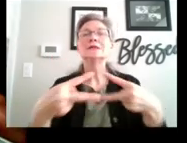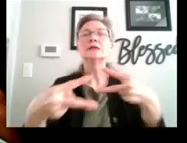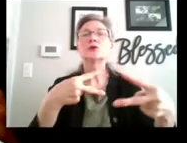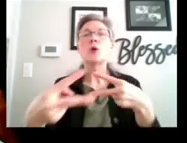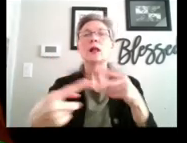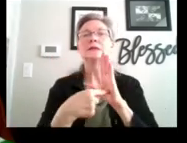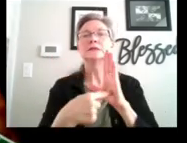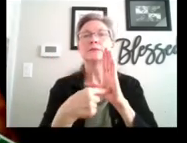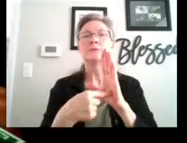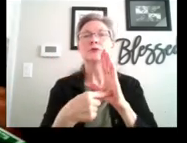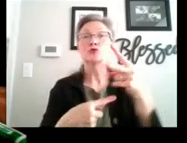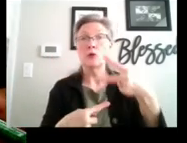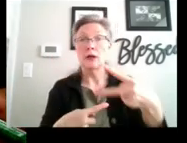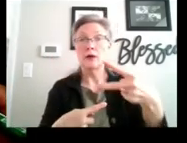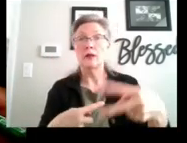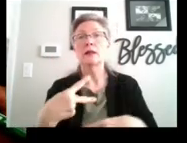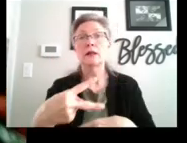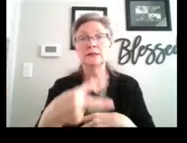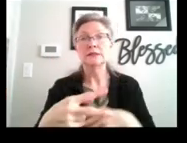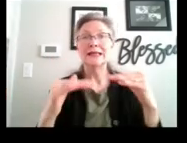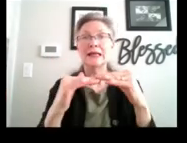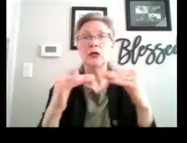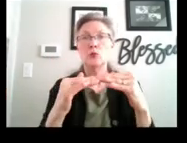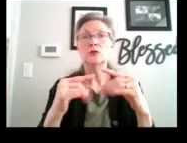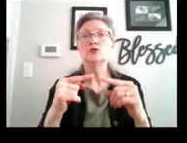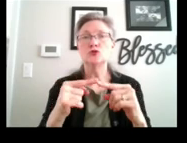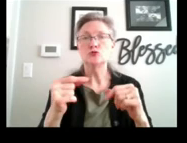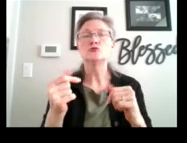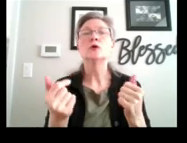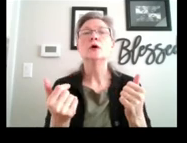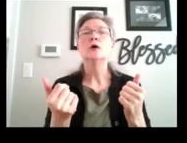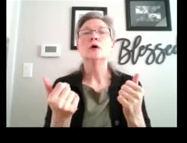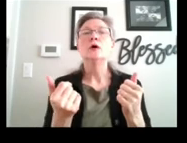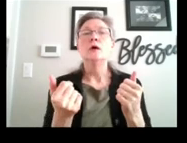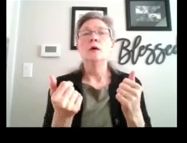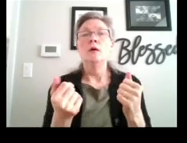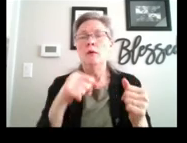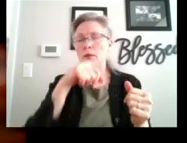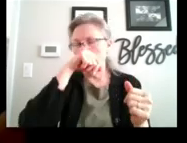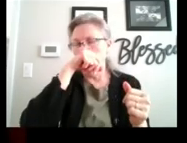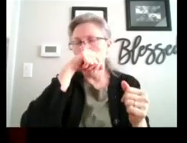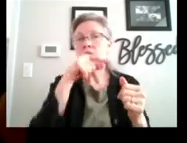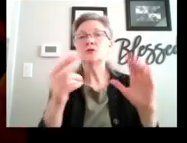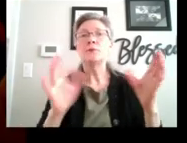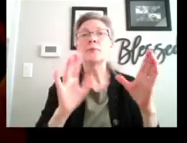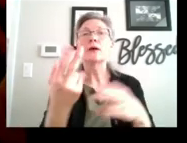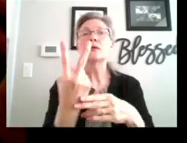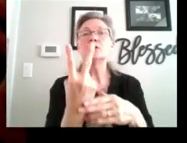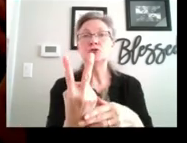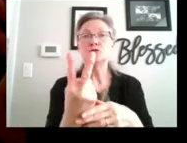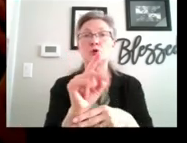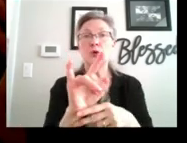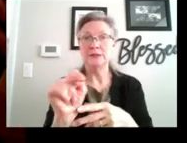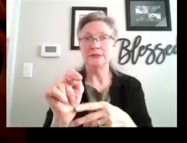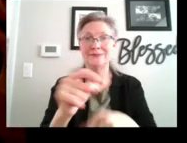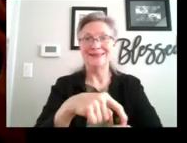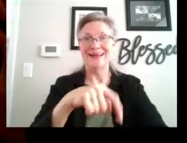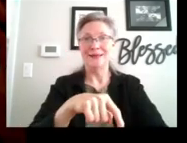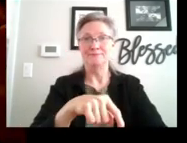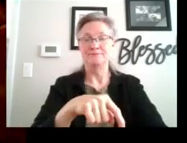Greater than, less than, or equal to to compare these two units of